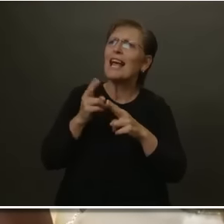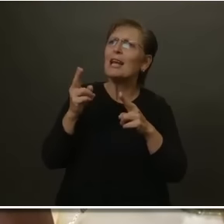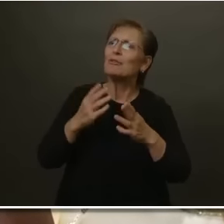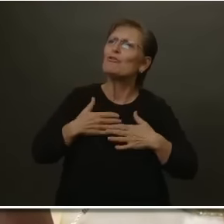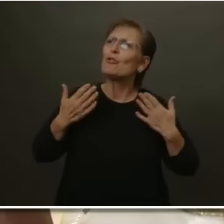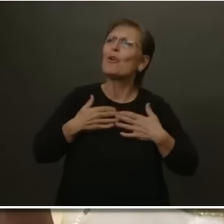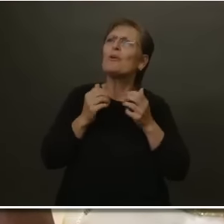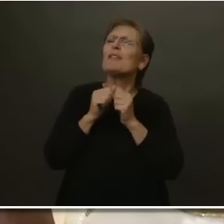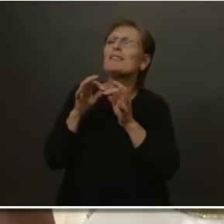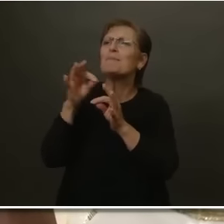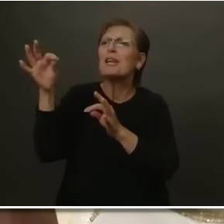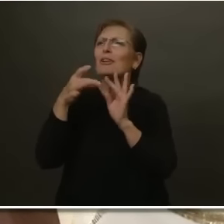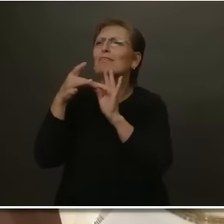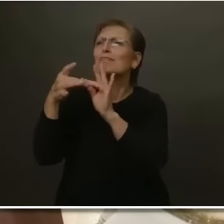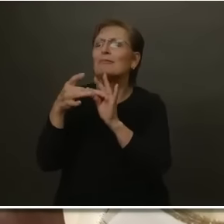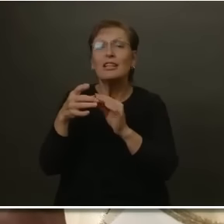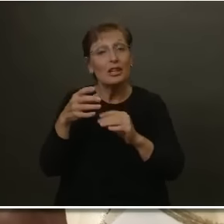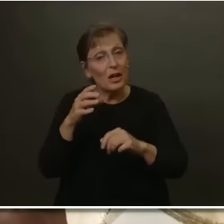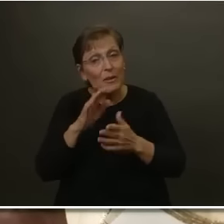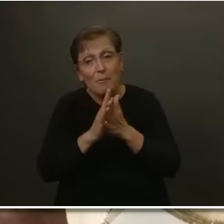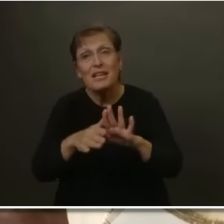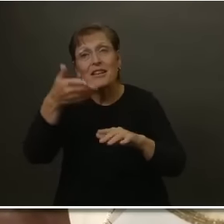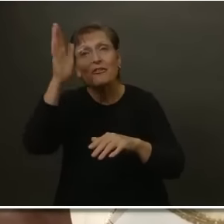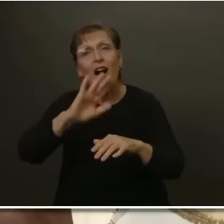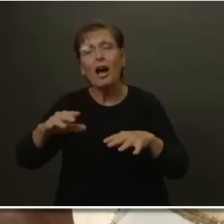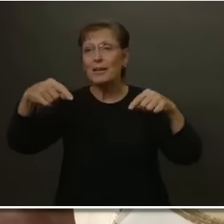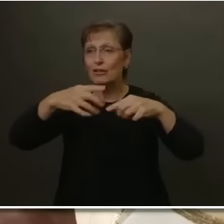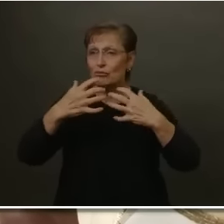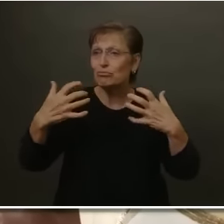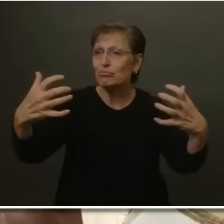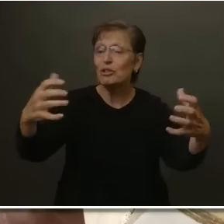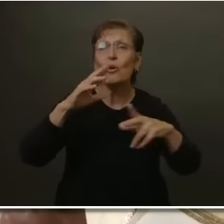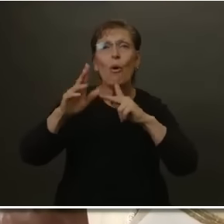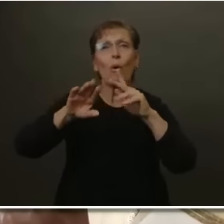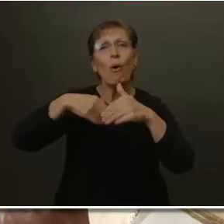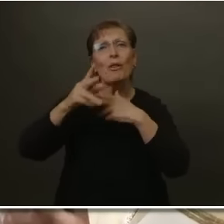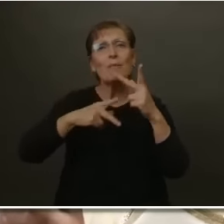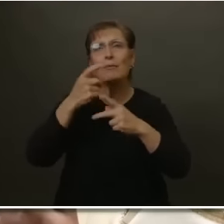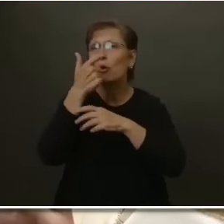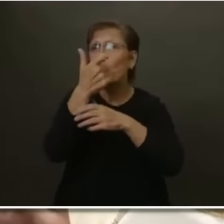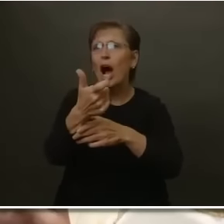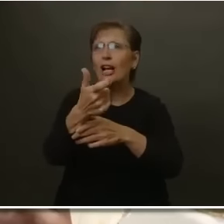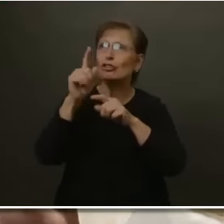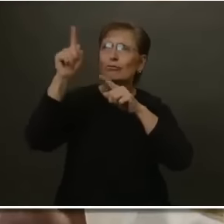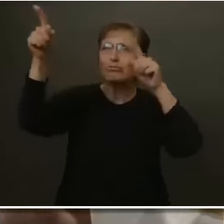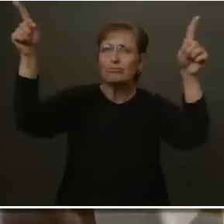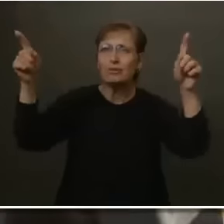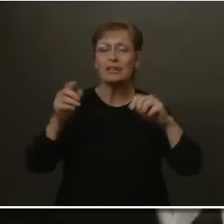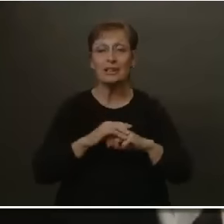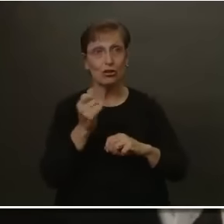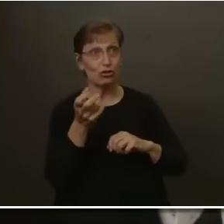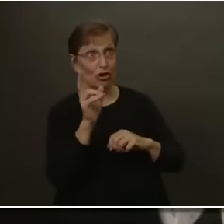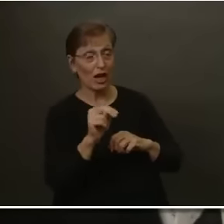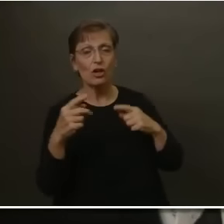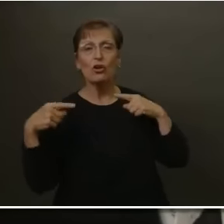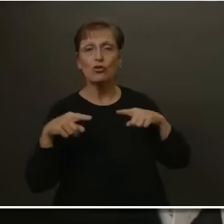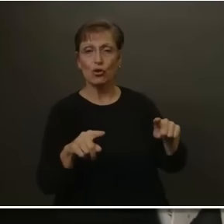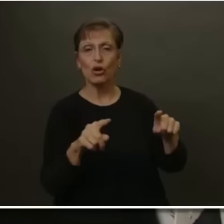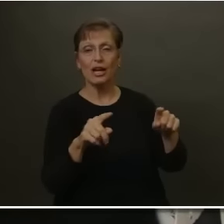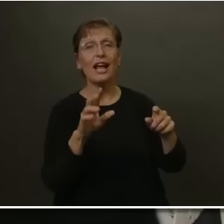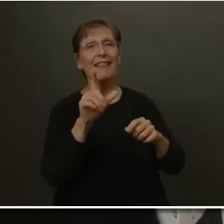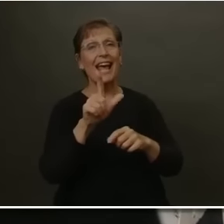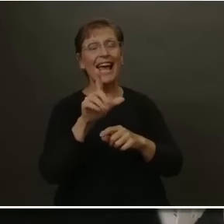the peace of God be upon this gathering and all who witness from afar. Sean, during the